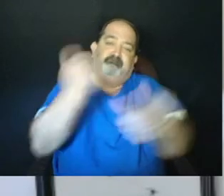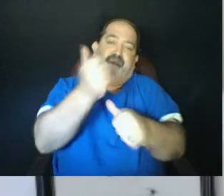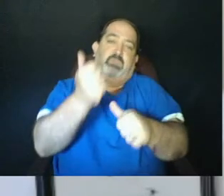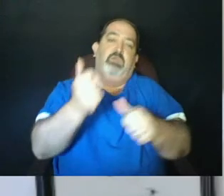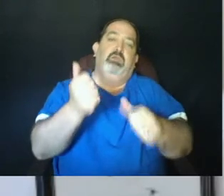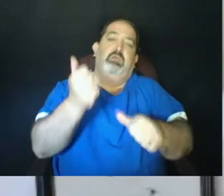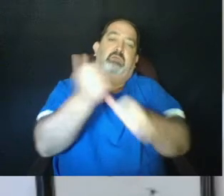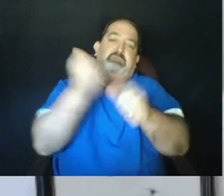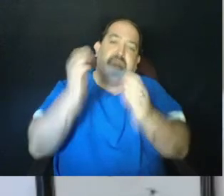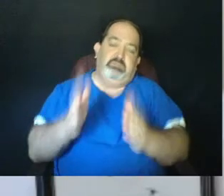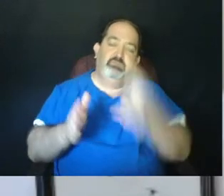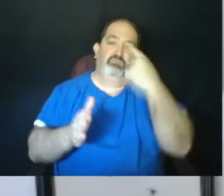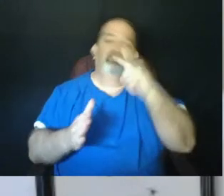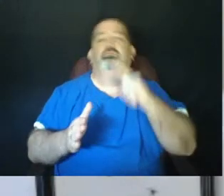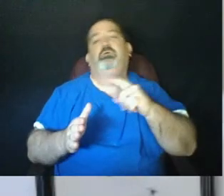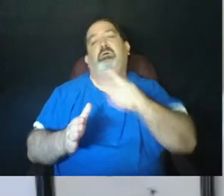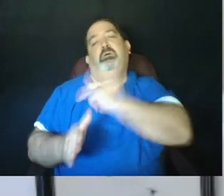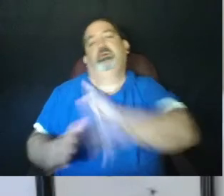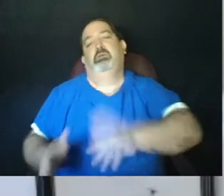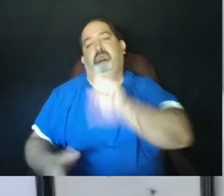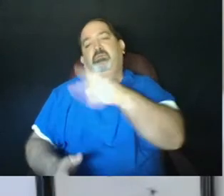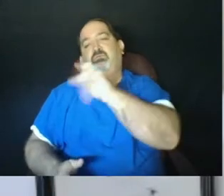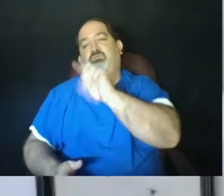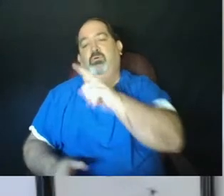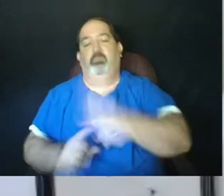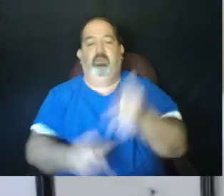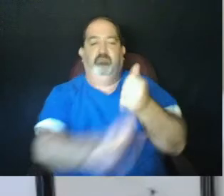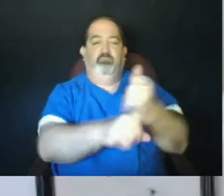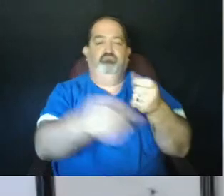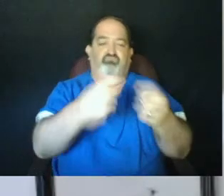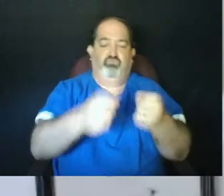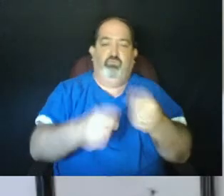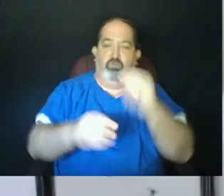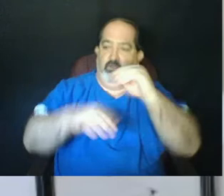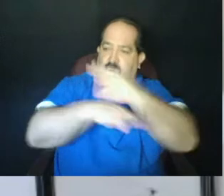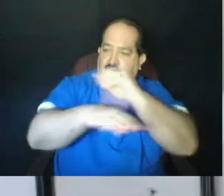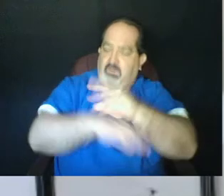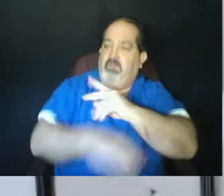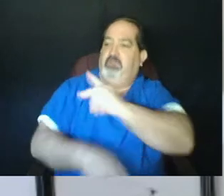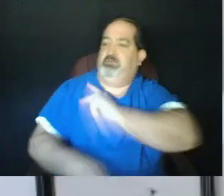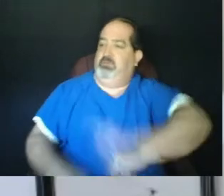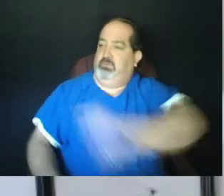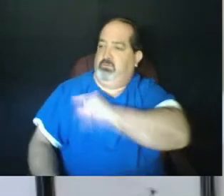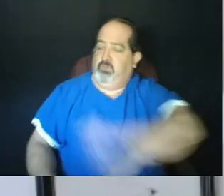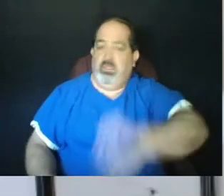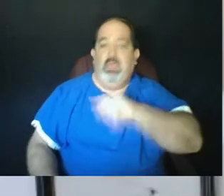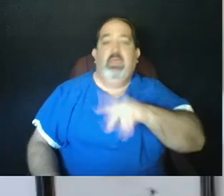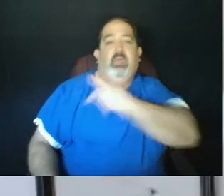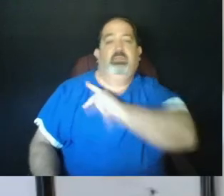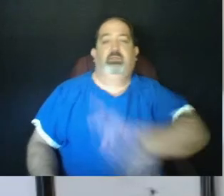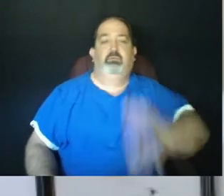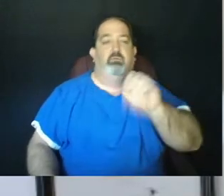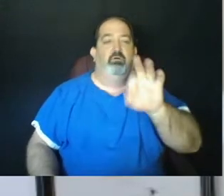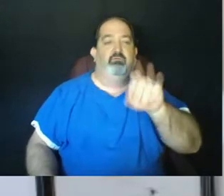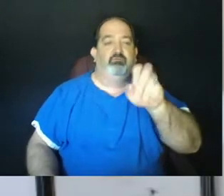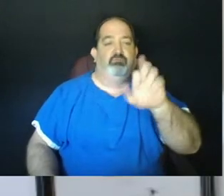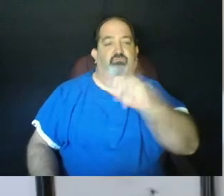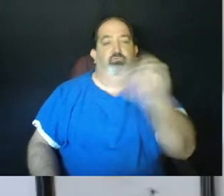autonomy in being able to advise their Majesties, the Kingdom, and the Kingdom officers at all levels in matters of